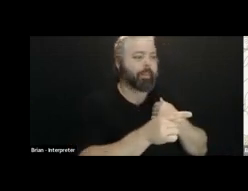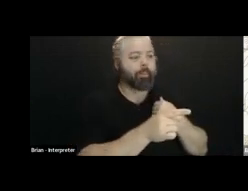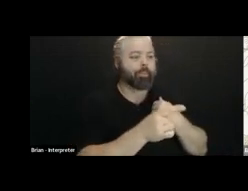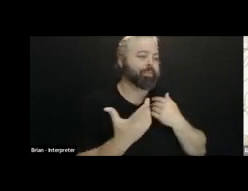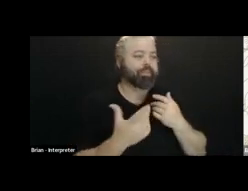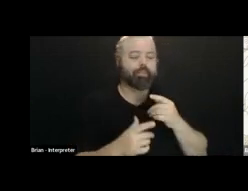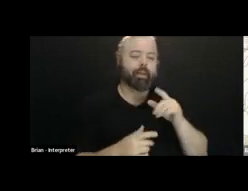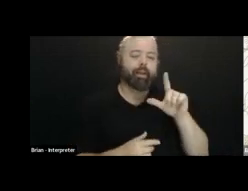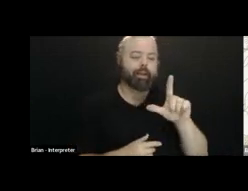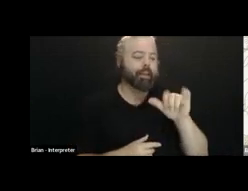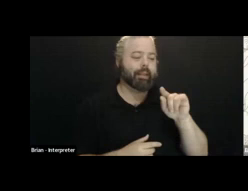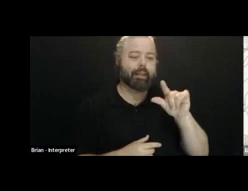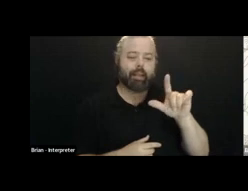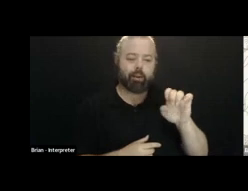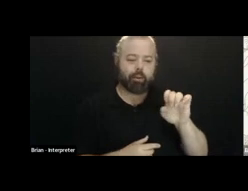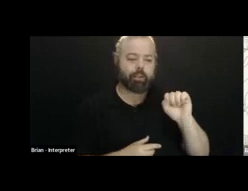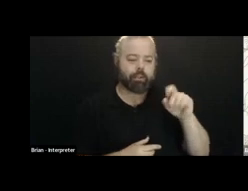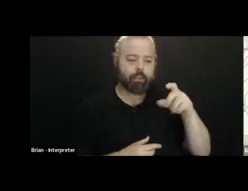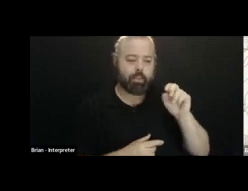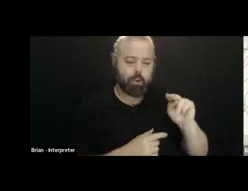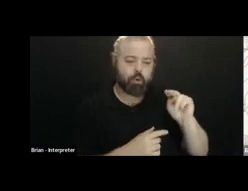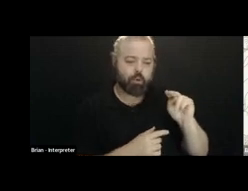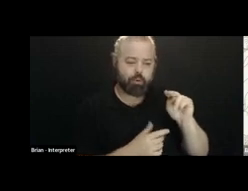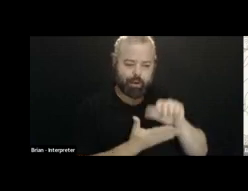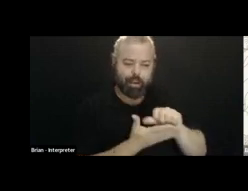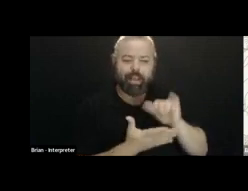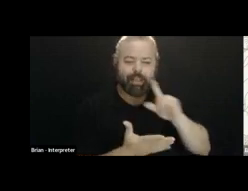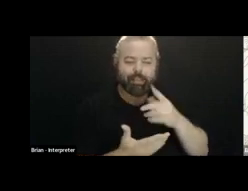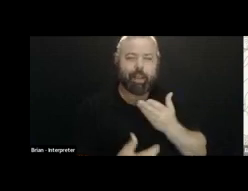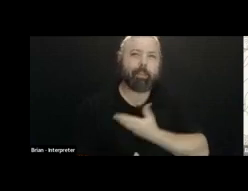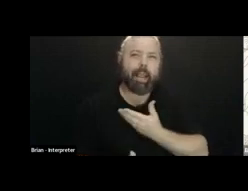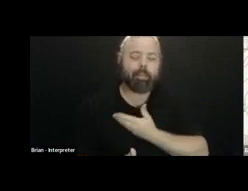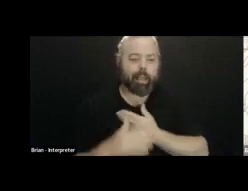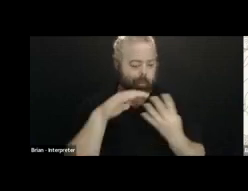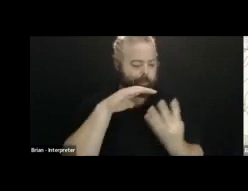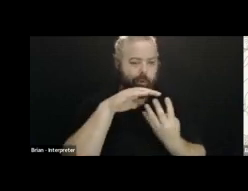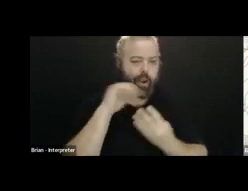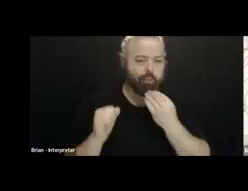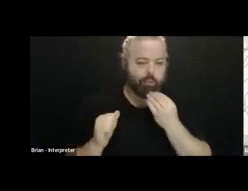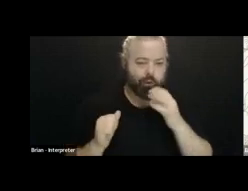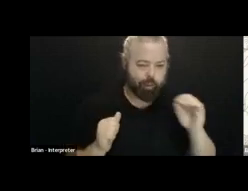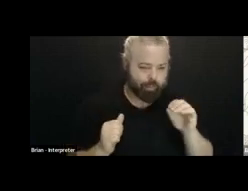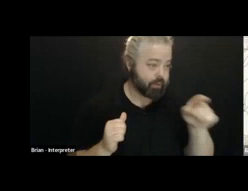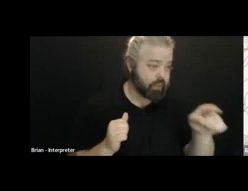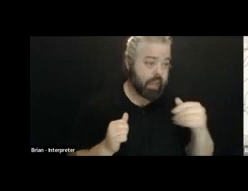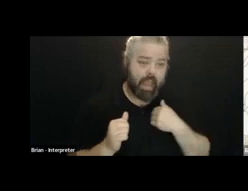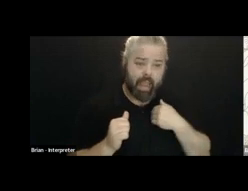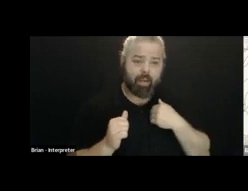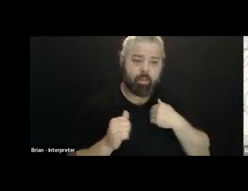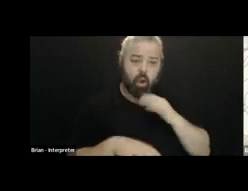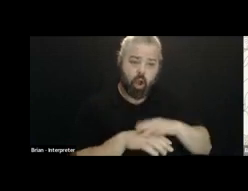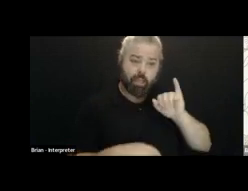a baby puree food company. So they have their caption to their Instagram. And then